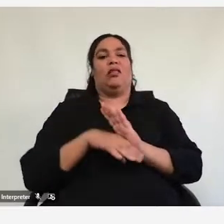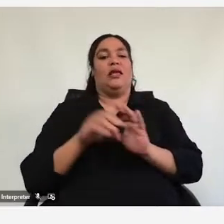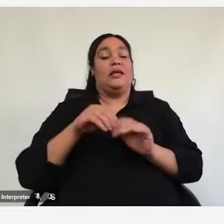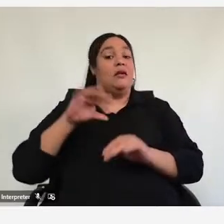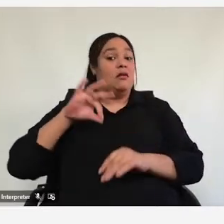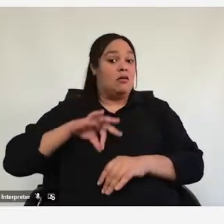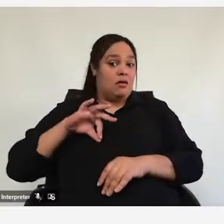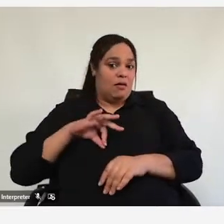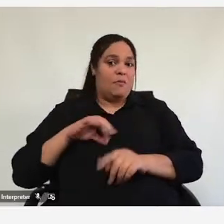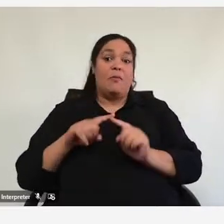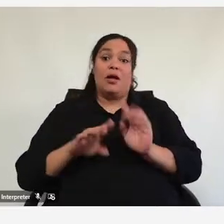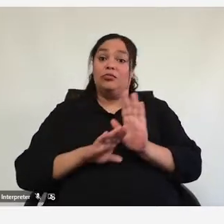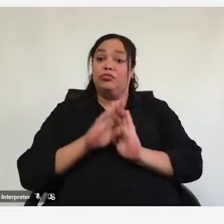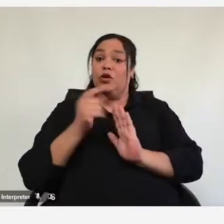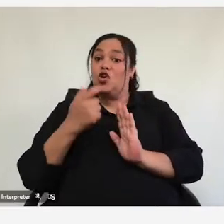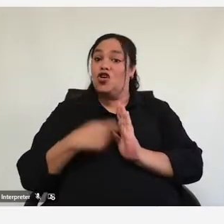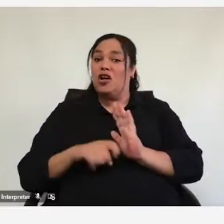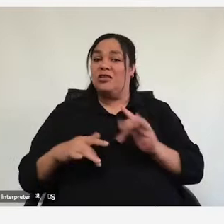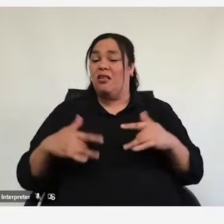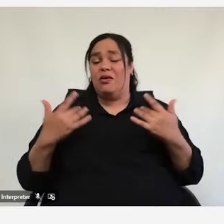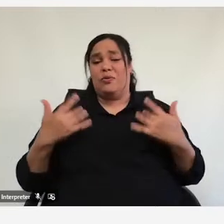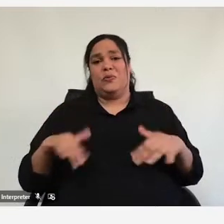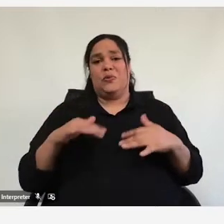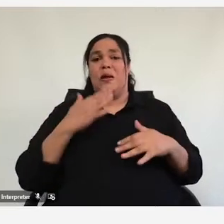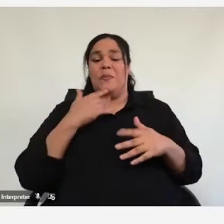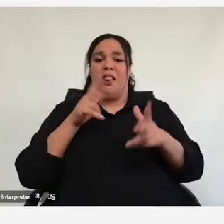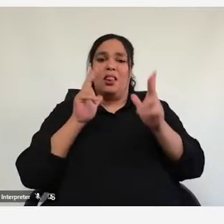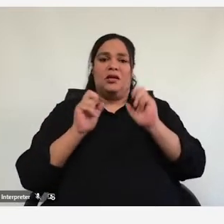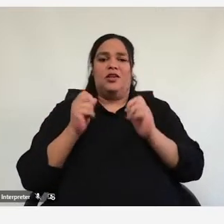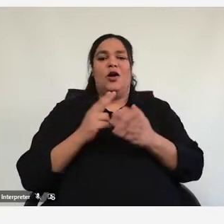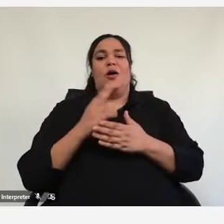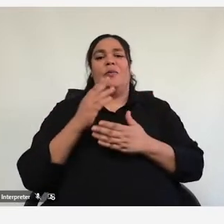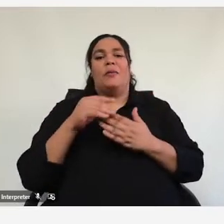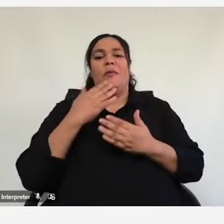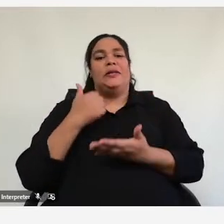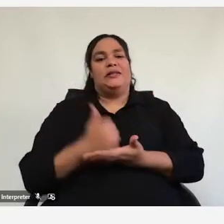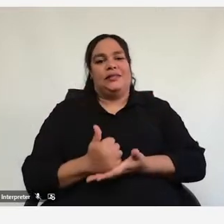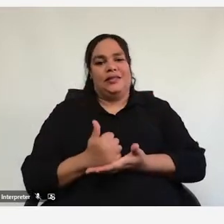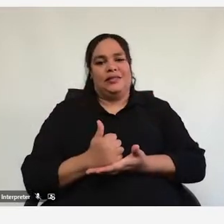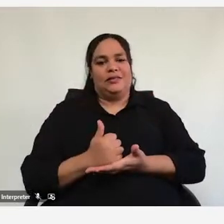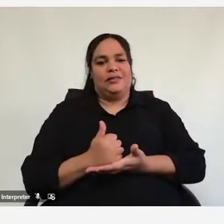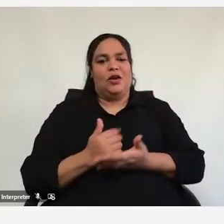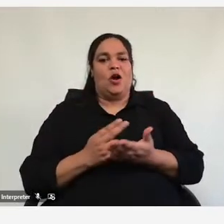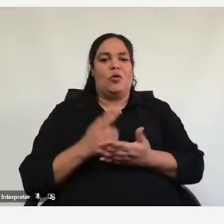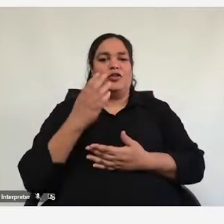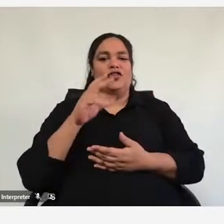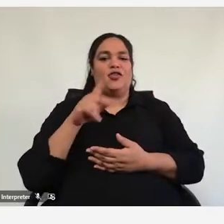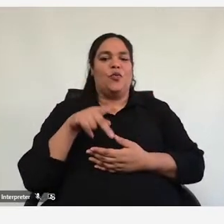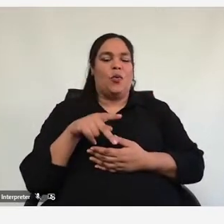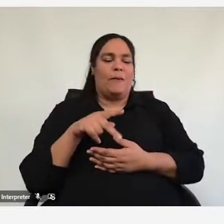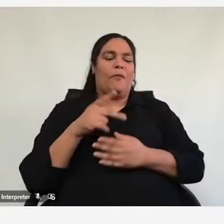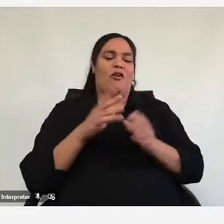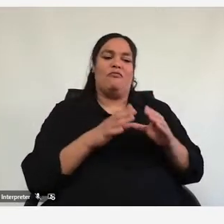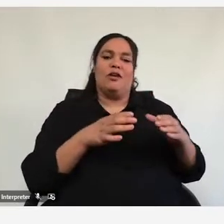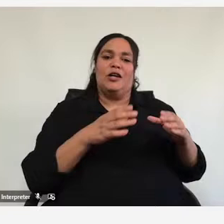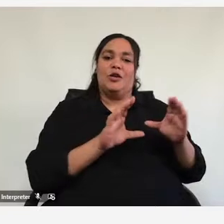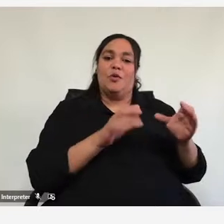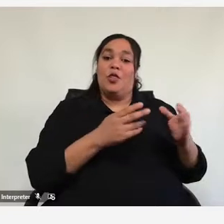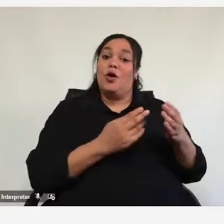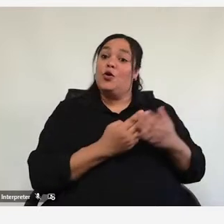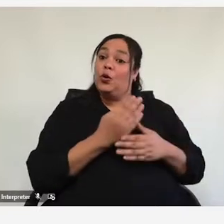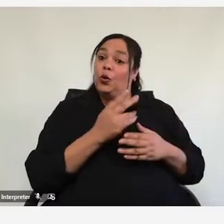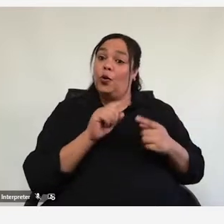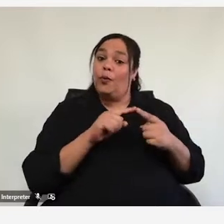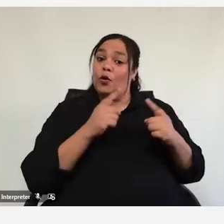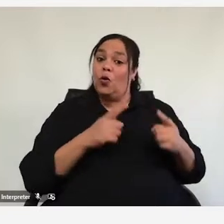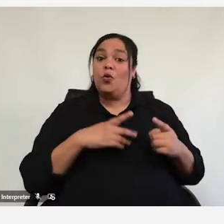income, the rising cost of living. Please listen. Honorable Premier and Nkondlo, MEC. please take your seat. Honorable Chief Whip of the Majority Party, is that a new point of order